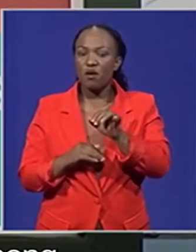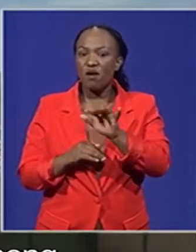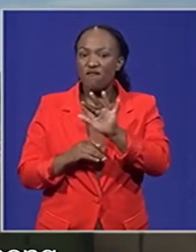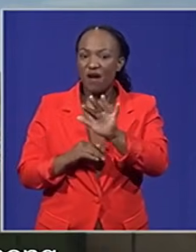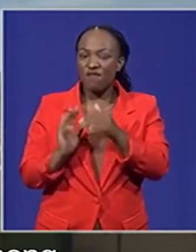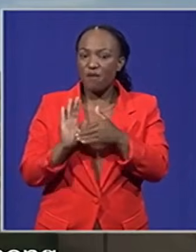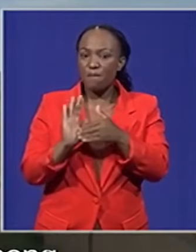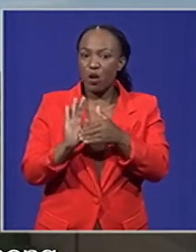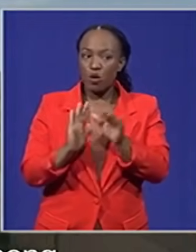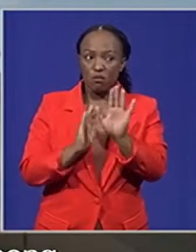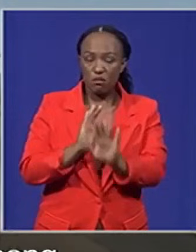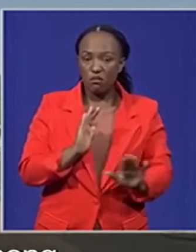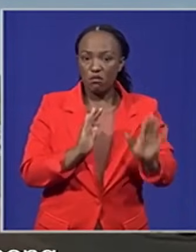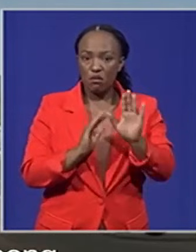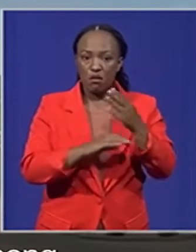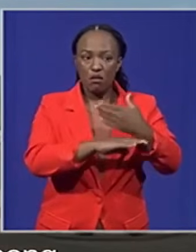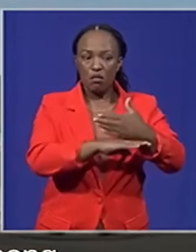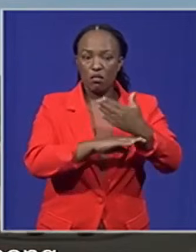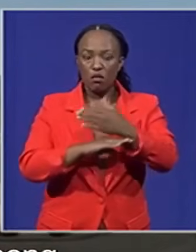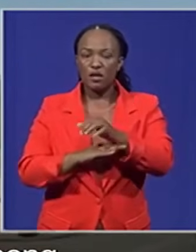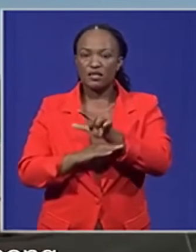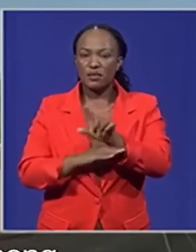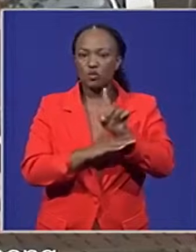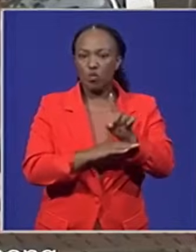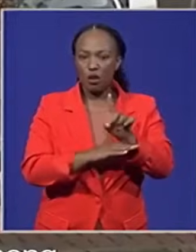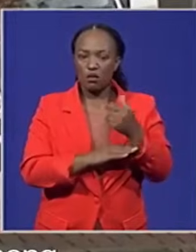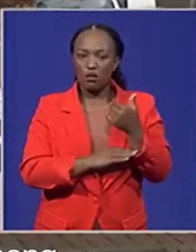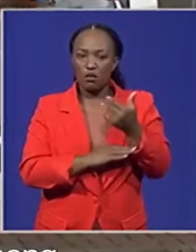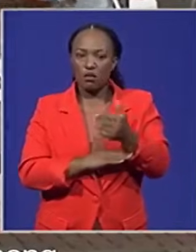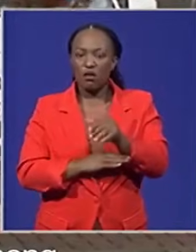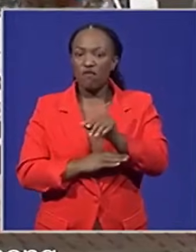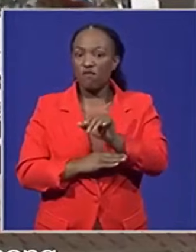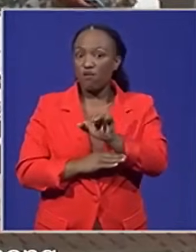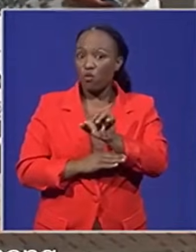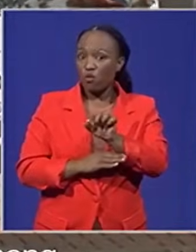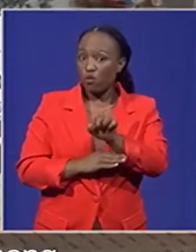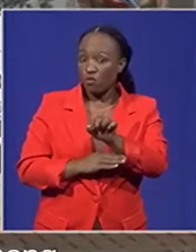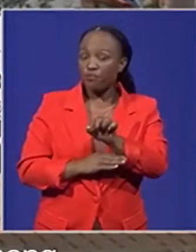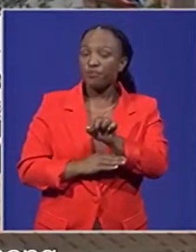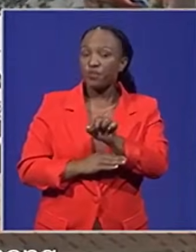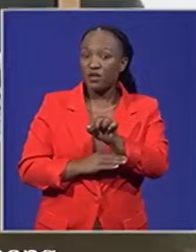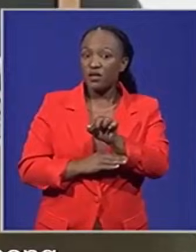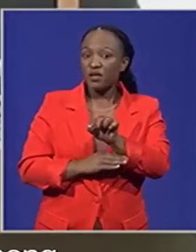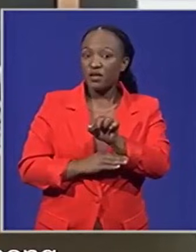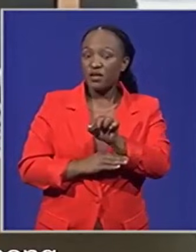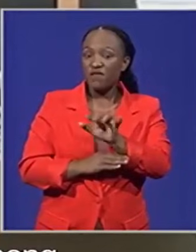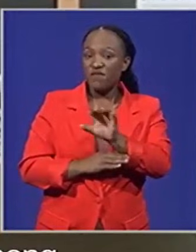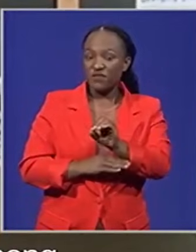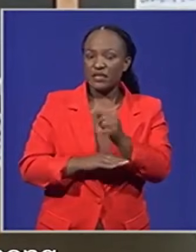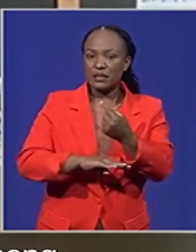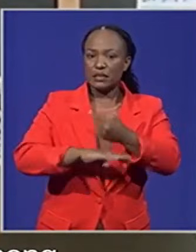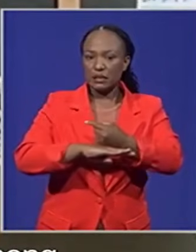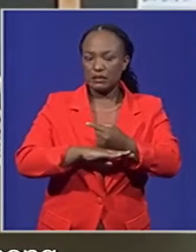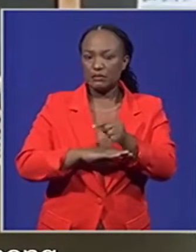5 go ralala le naga mellwaneng e 71 mo matšatšing a 36. Boemafofane bja boditšhabatšha bja OR